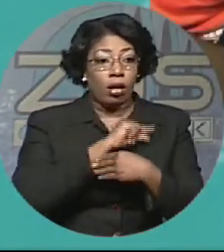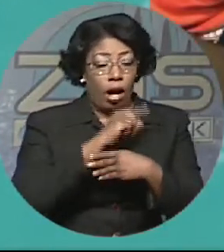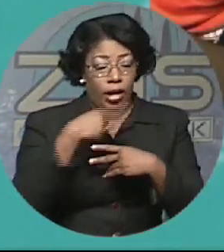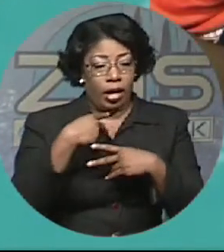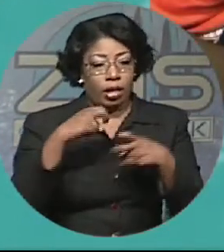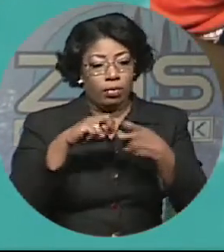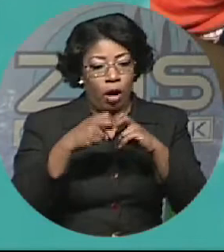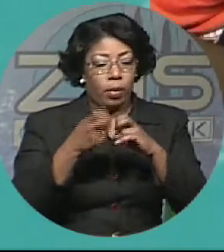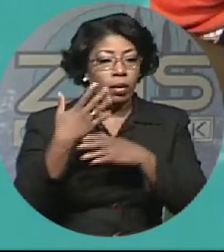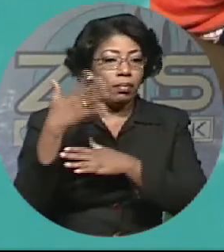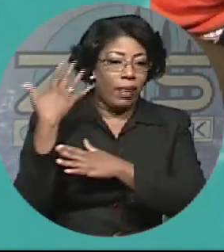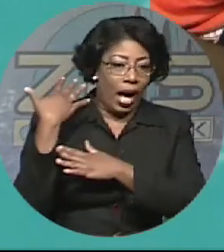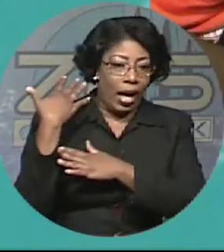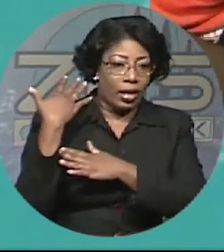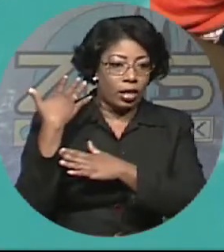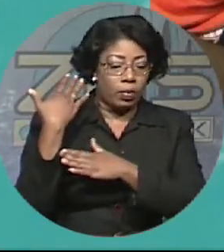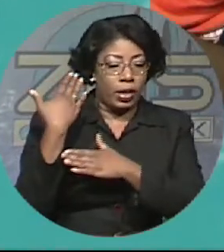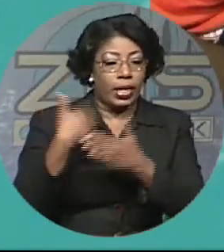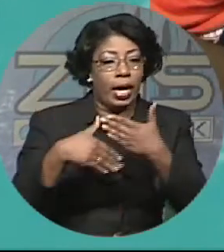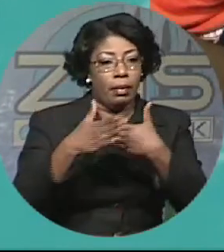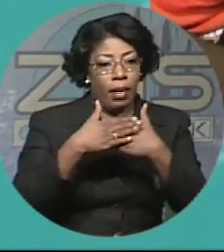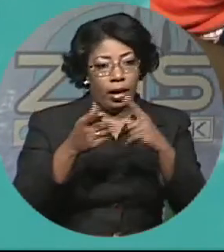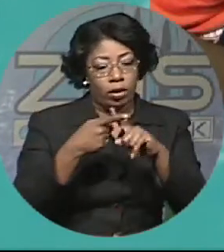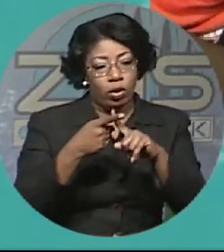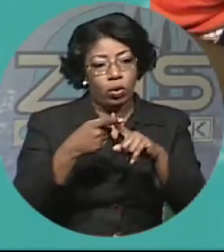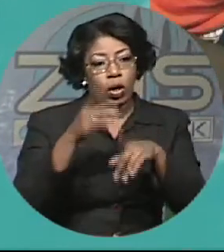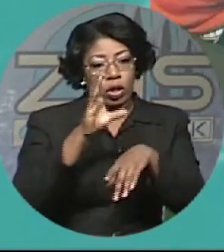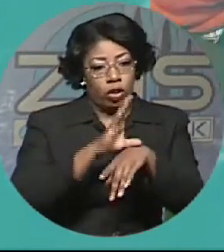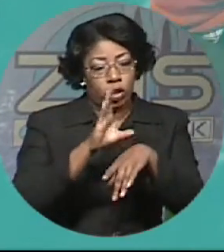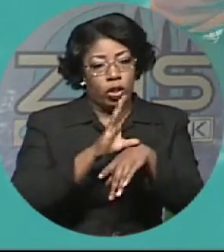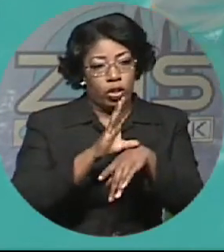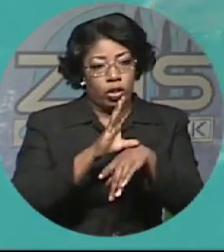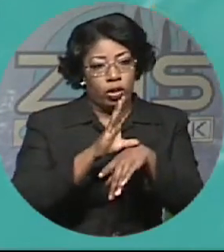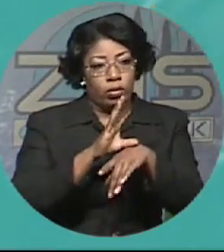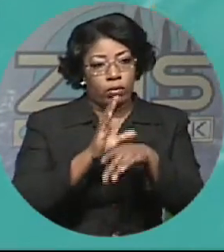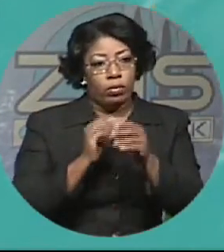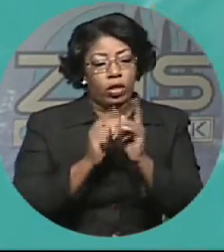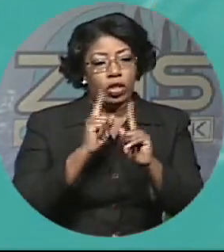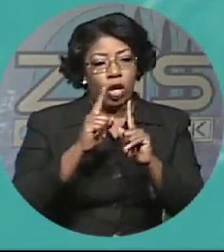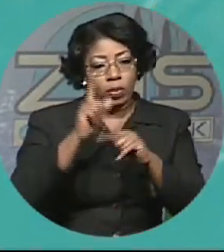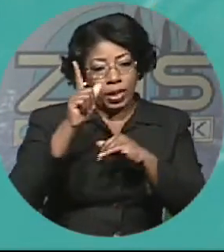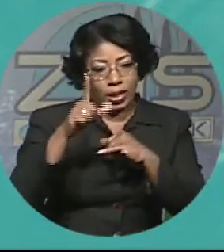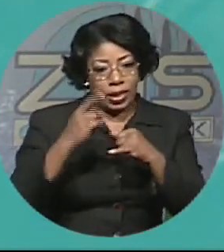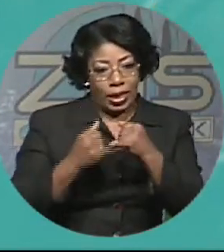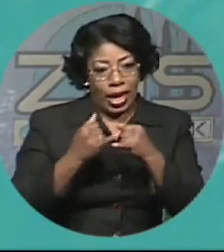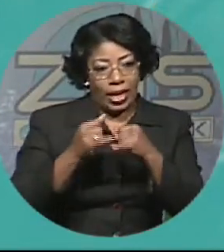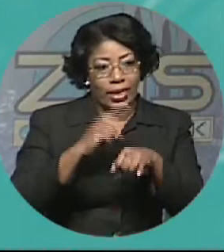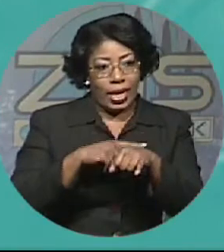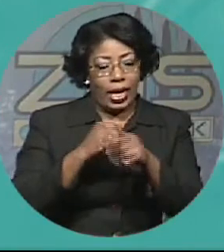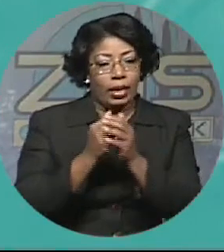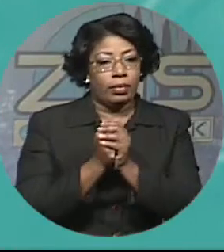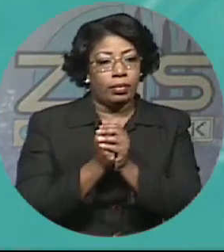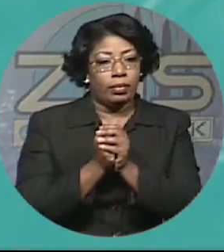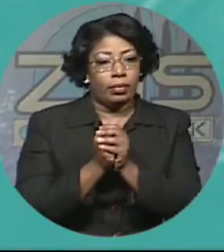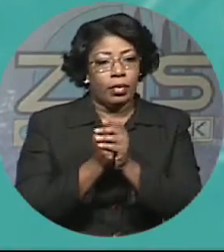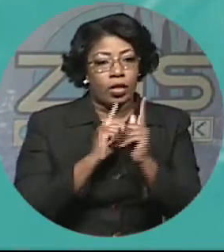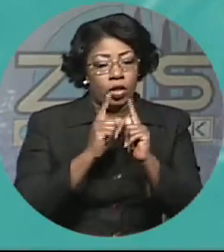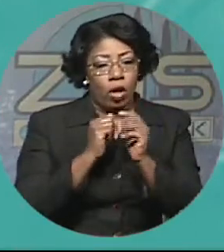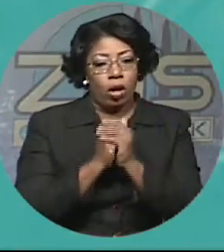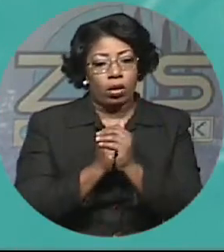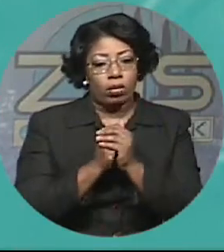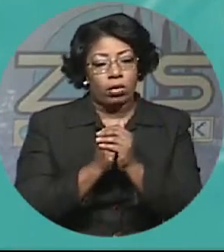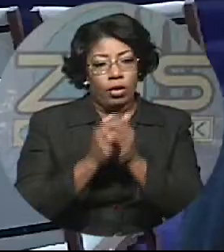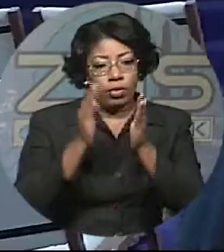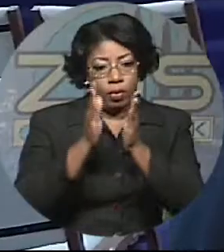eager to make a positive change in his life. She reflected on his final moments. From prayer to worship to scavenger